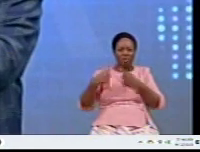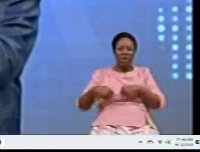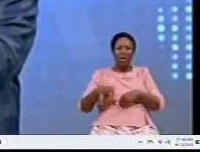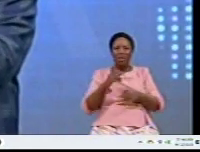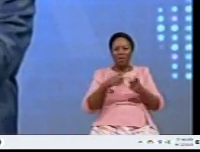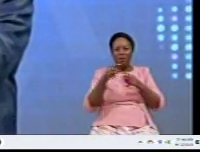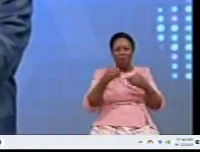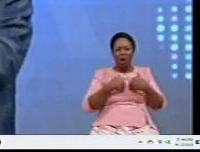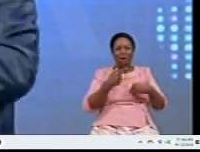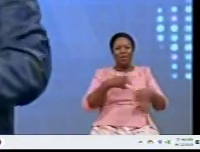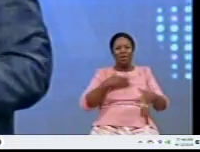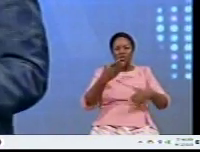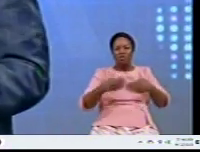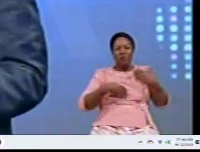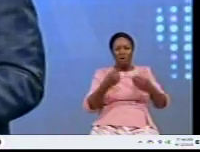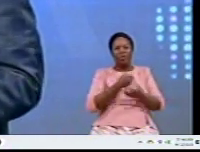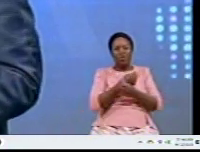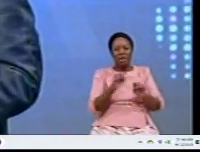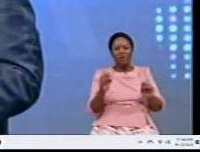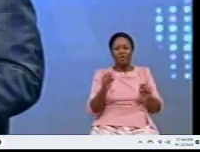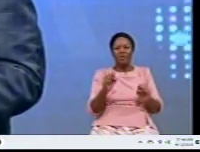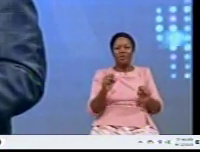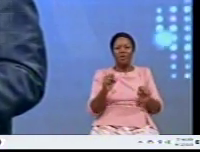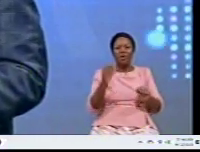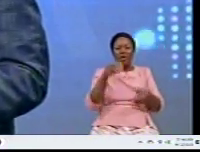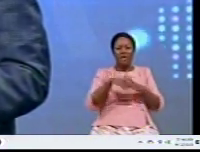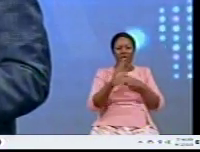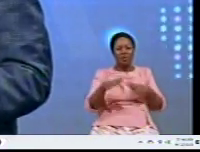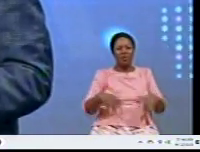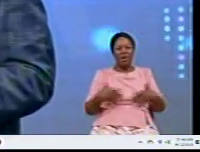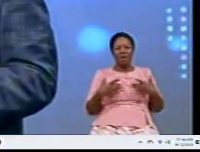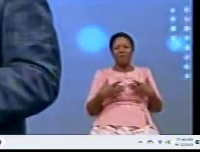of salvation in your life.